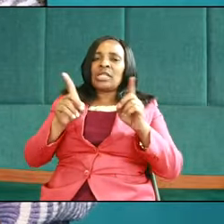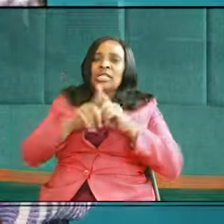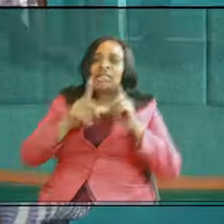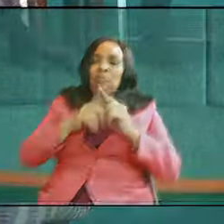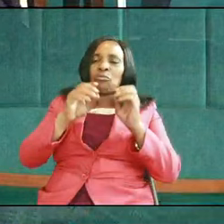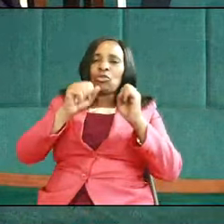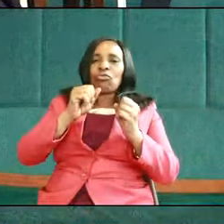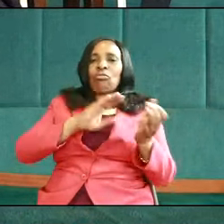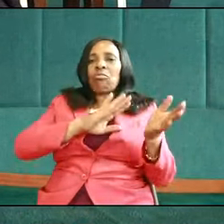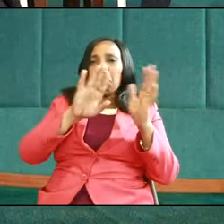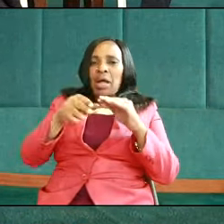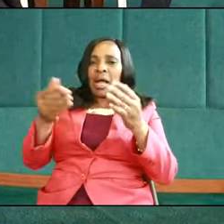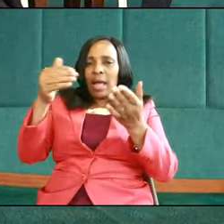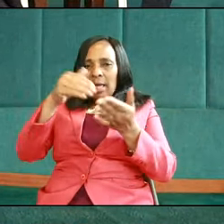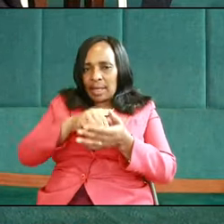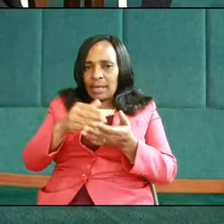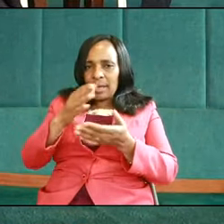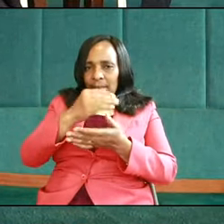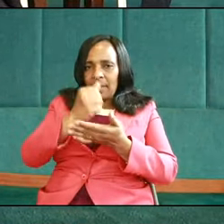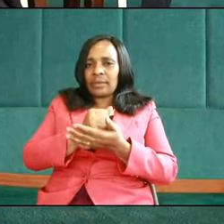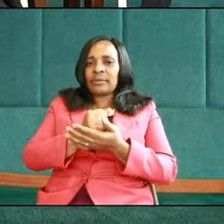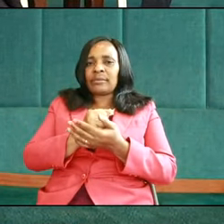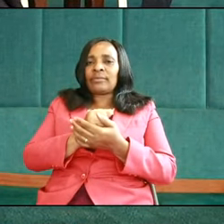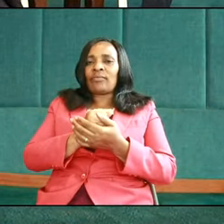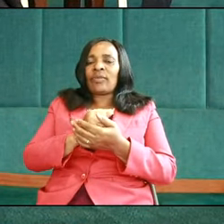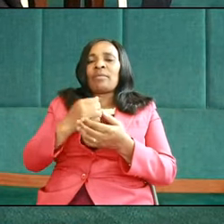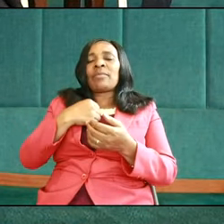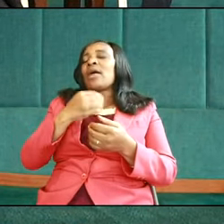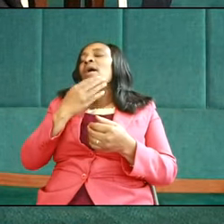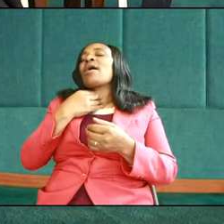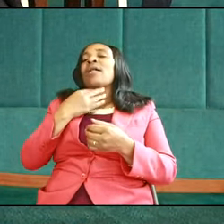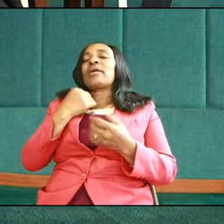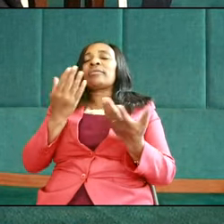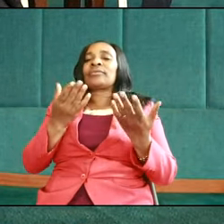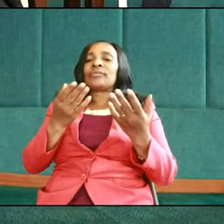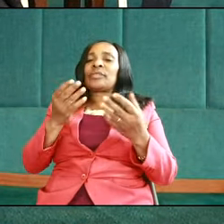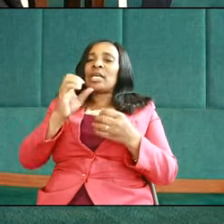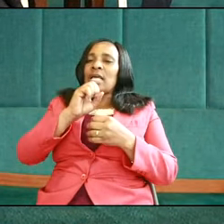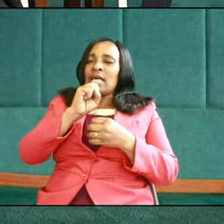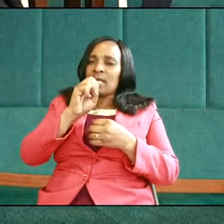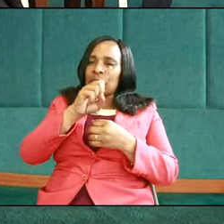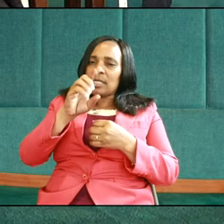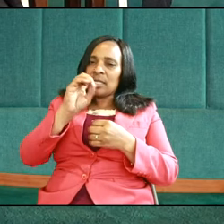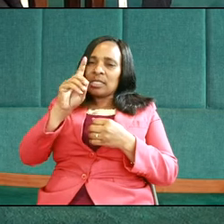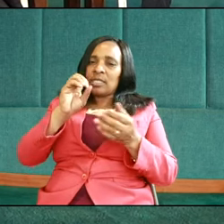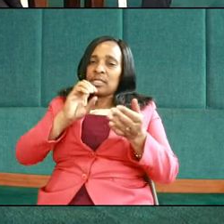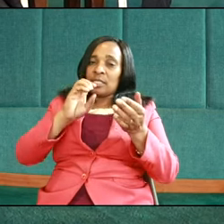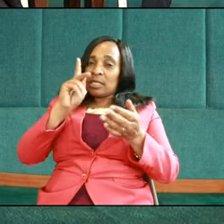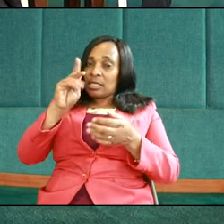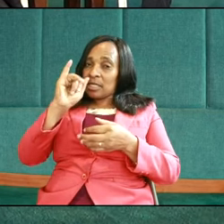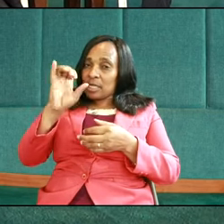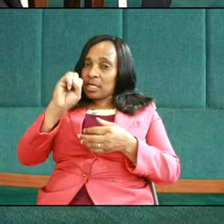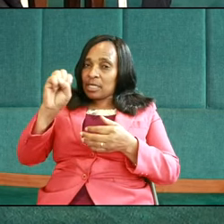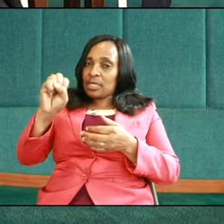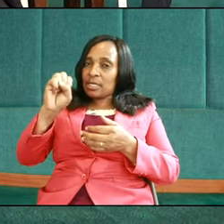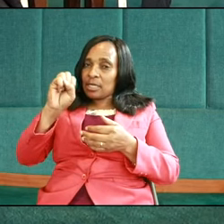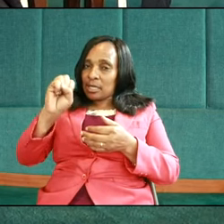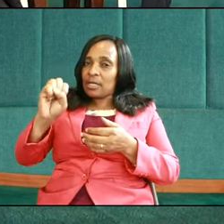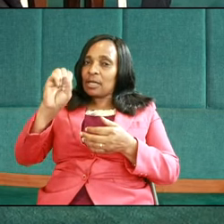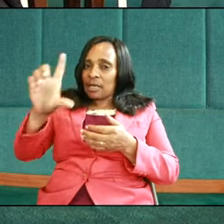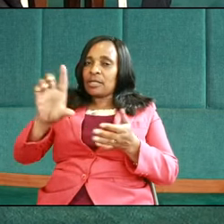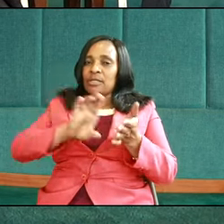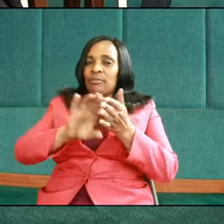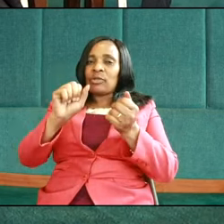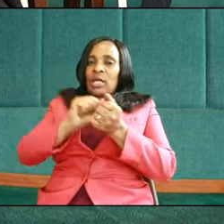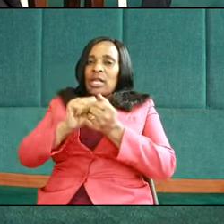reconciled. Yes. Amen, amen. I love Ezekiel chapter 11, verse 19. First, because Ezekiel chapter